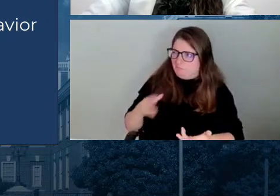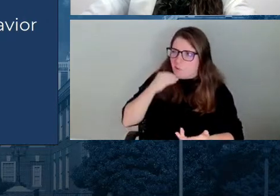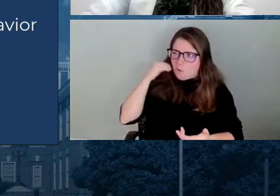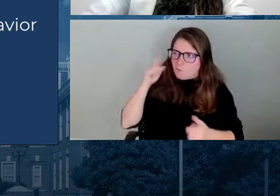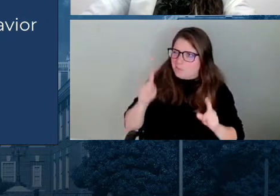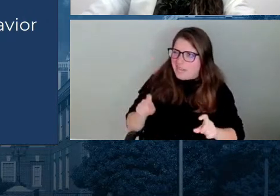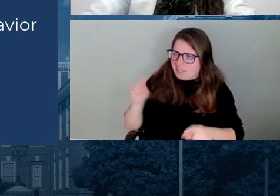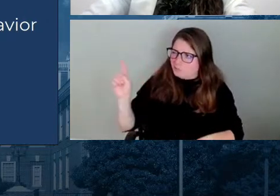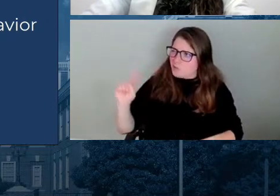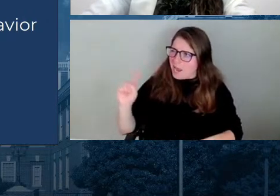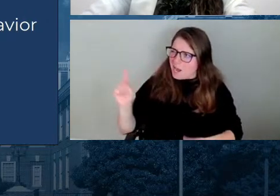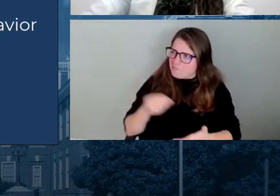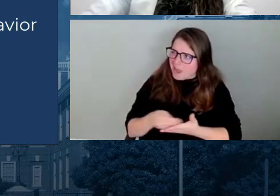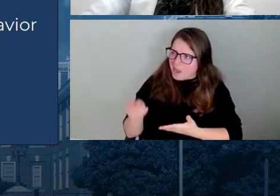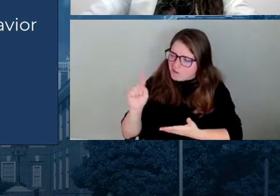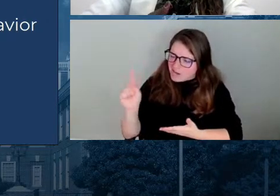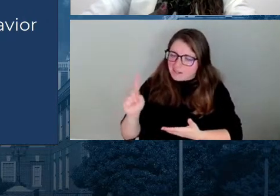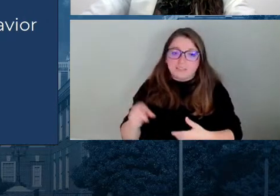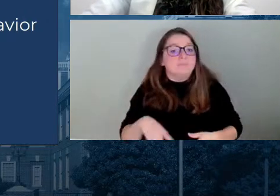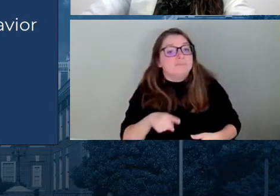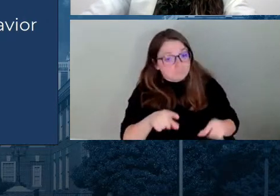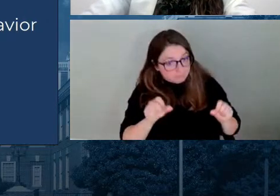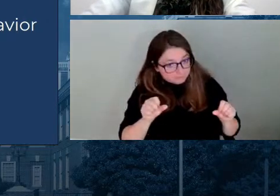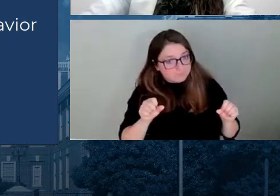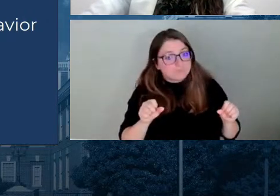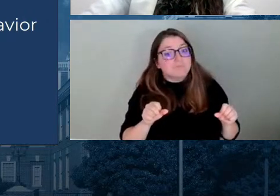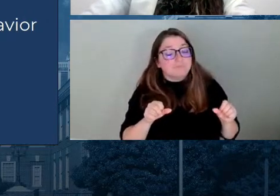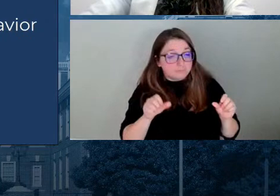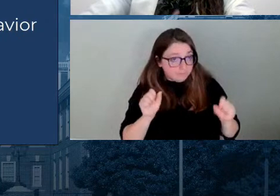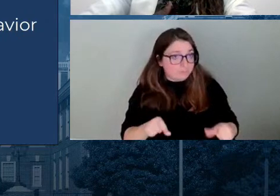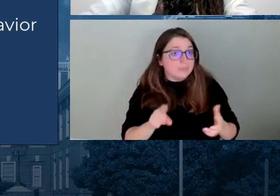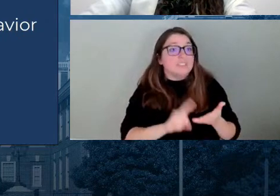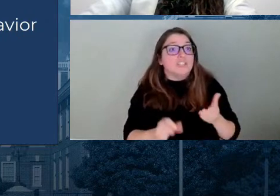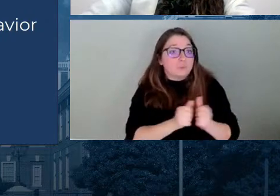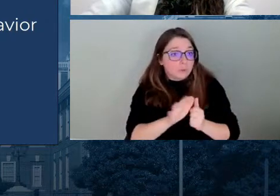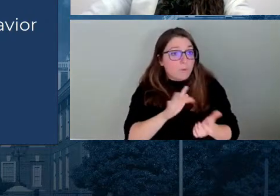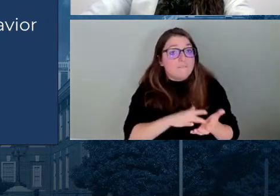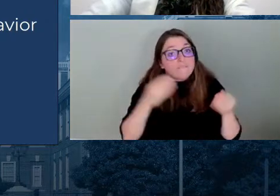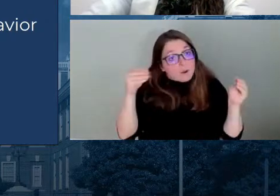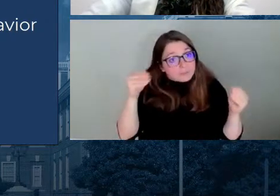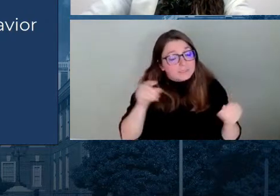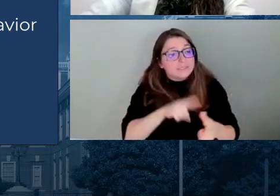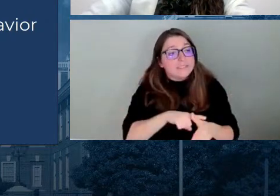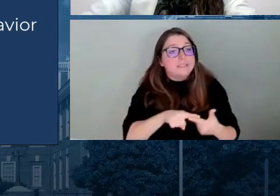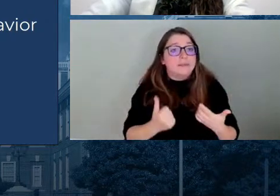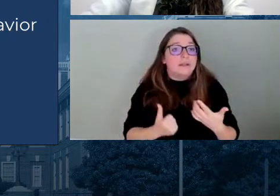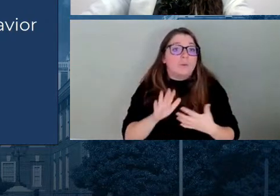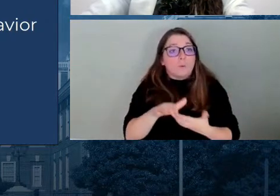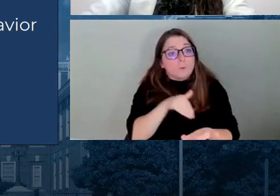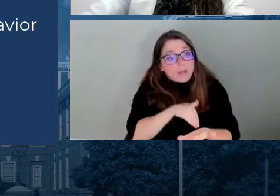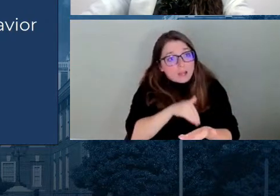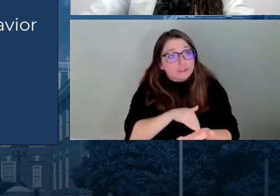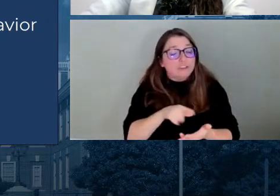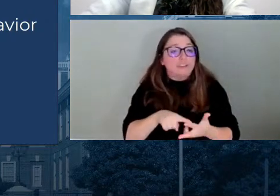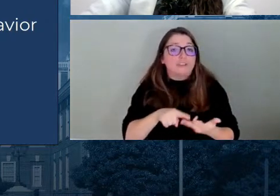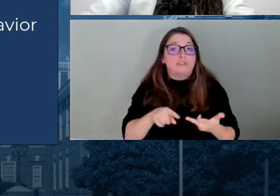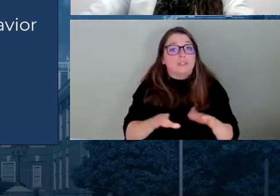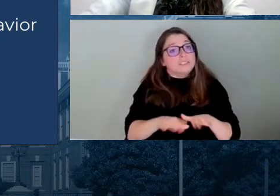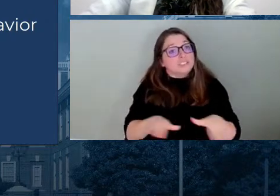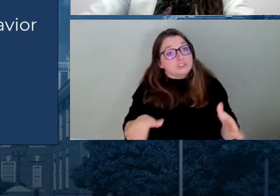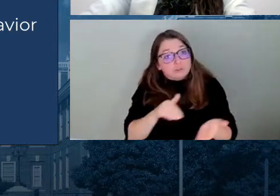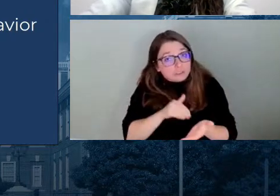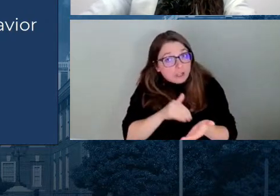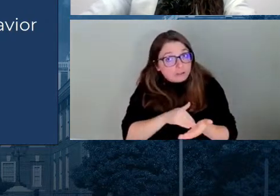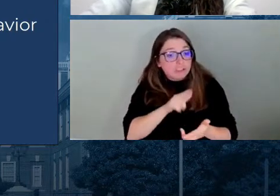certainly encourage you to do is to check with your pharmacist. You can check with your primary care provider or your pediatrician, and they can direct